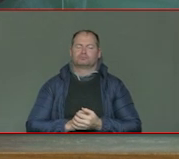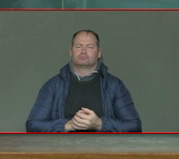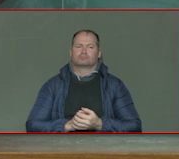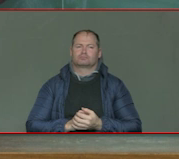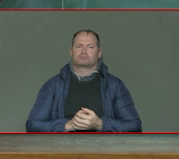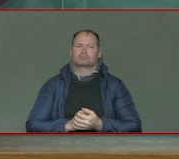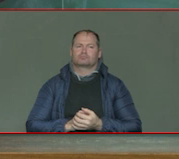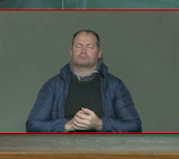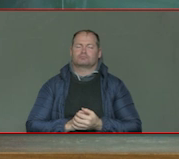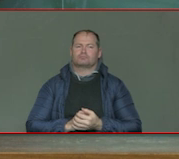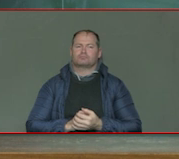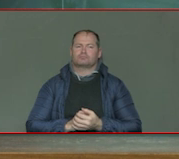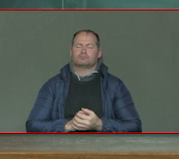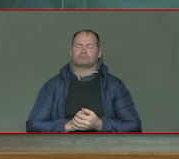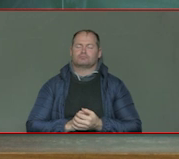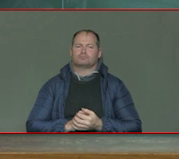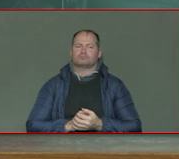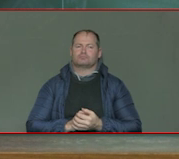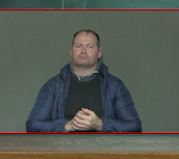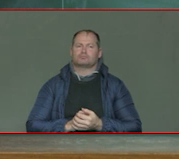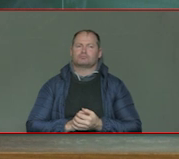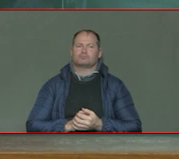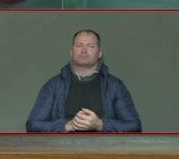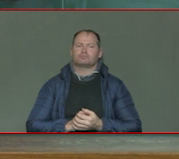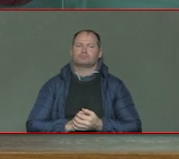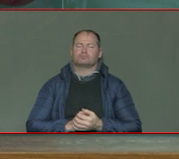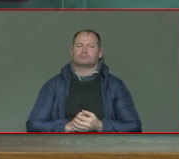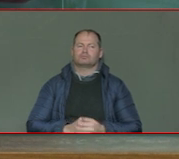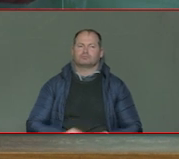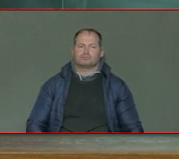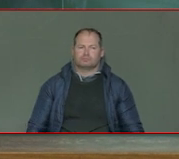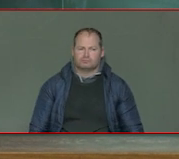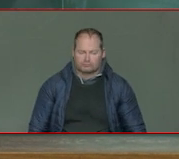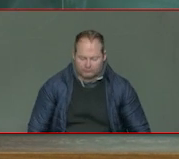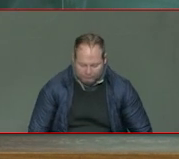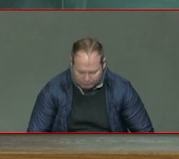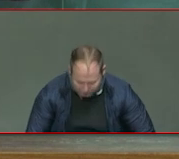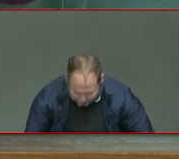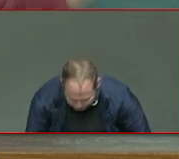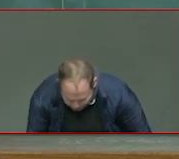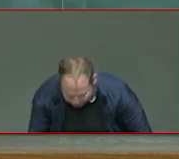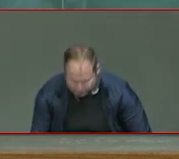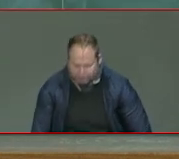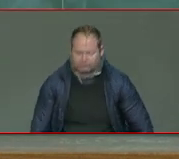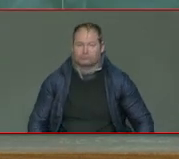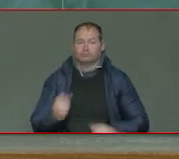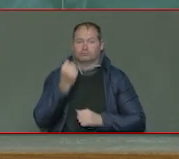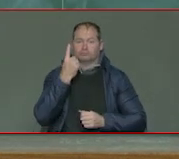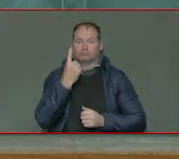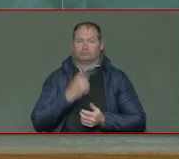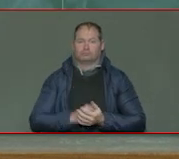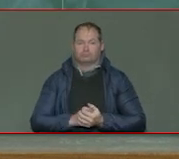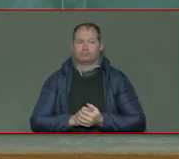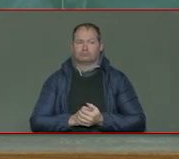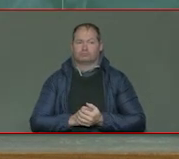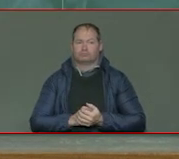over 2x squared. Minus 6 over 2x squared. People, are you happy with that? So